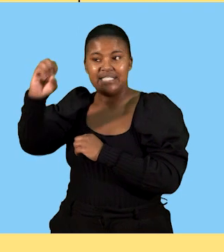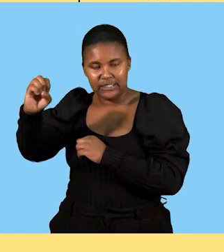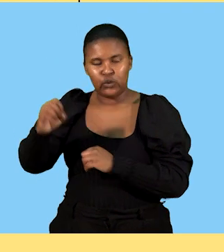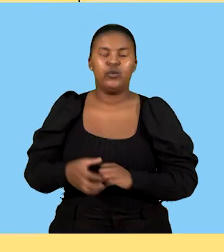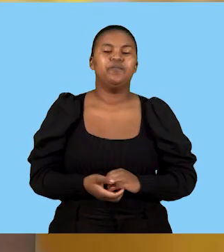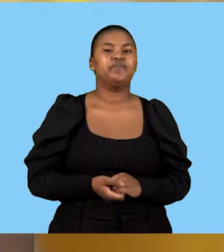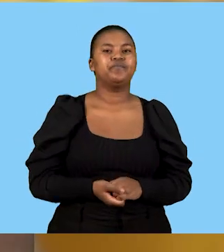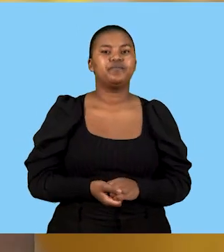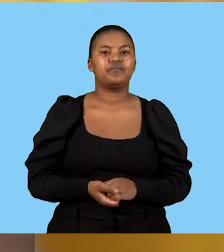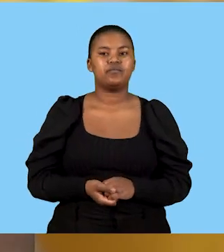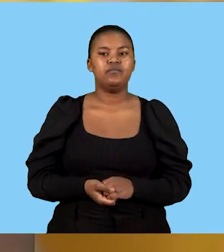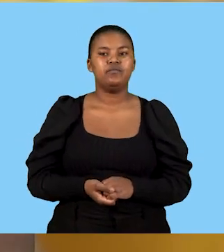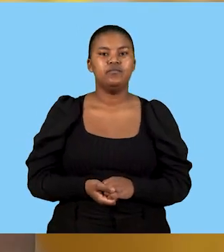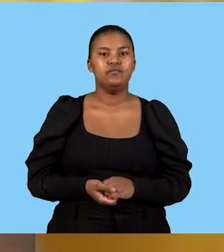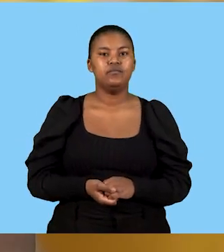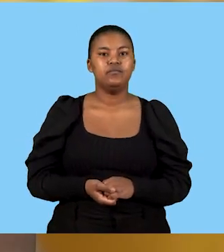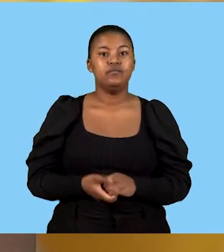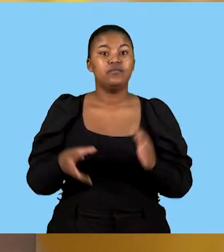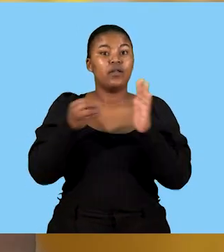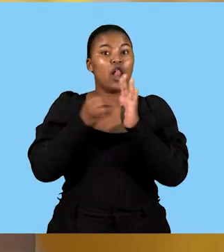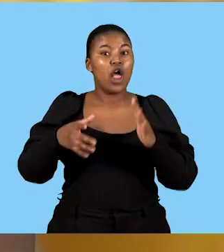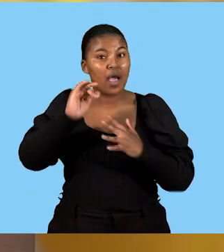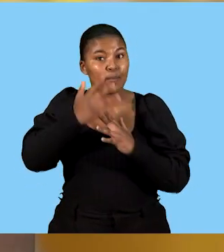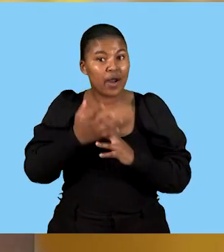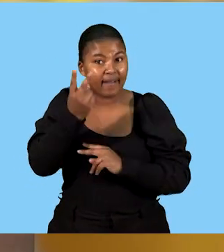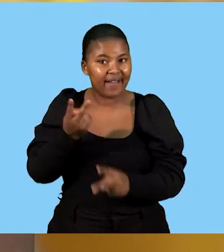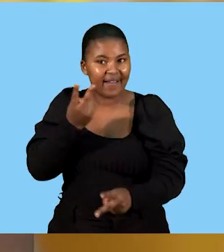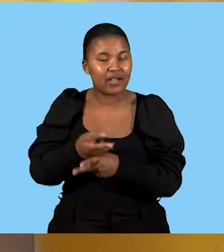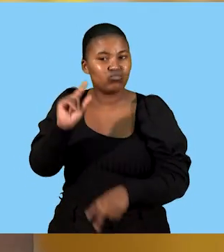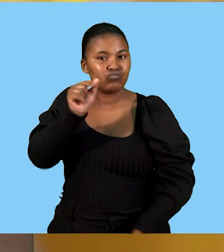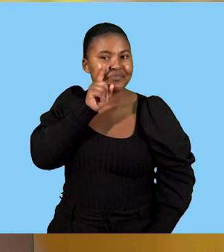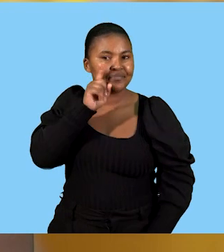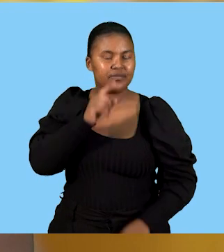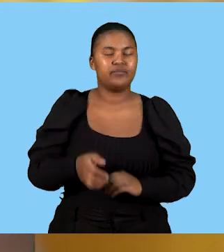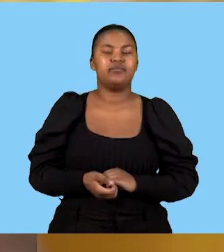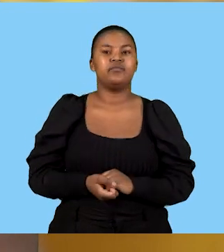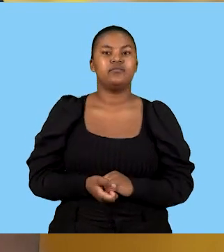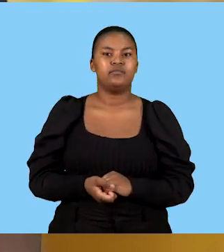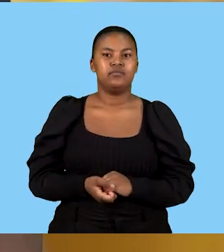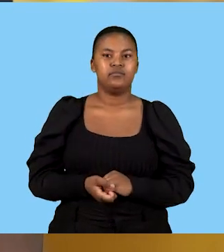it is 0. Dear learners, let's go for an ad break, and I'll see you shortly.